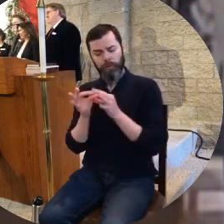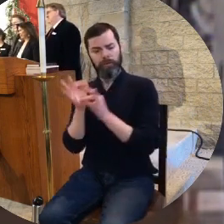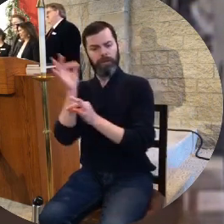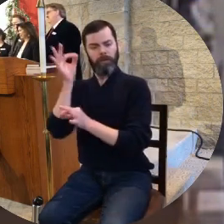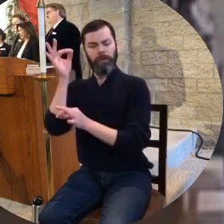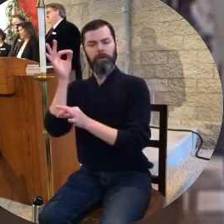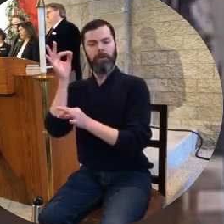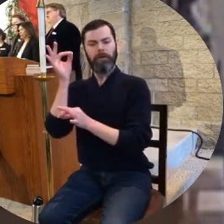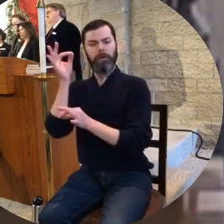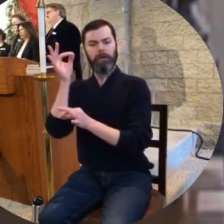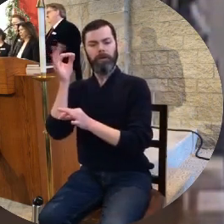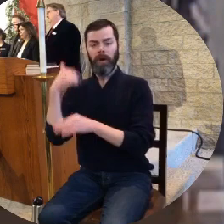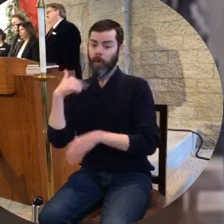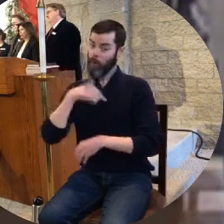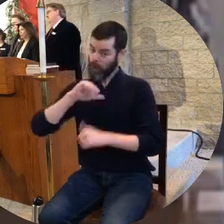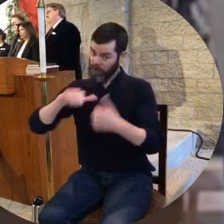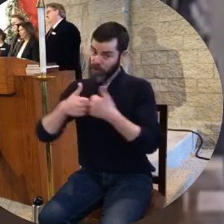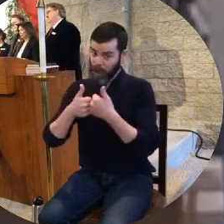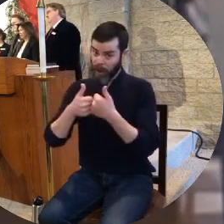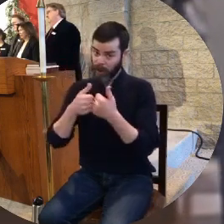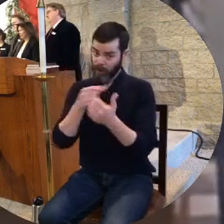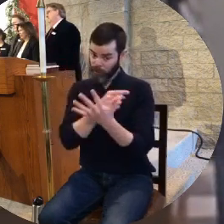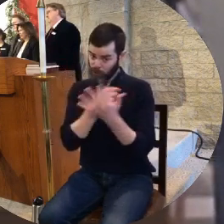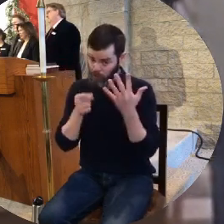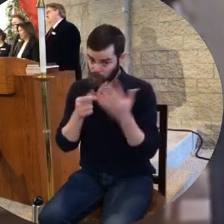We challenge you to remember